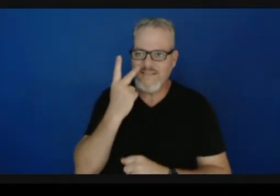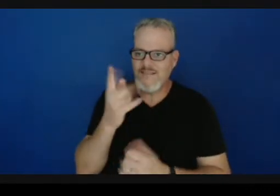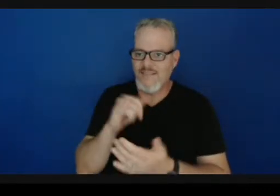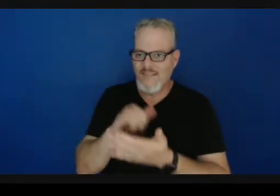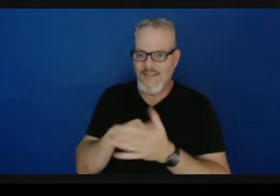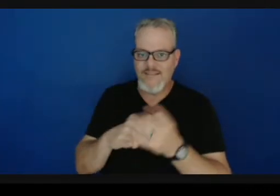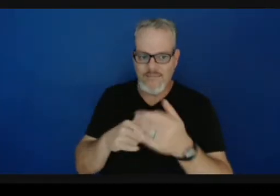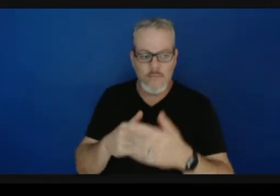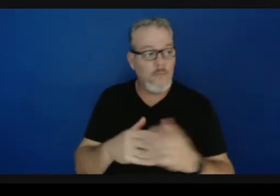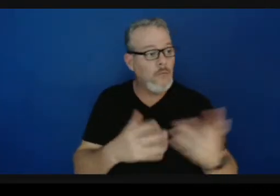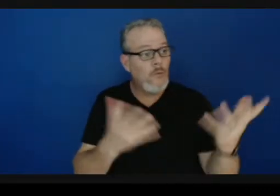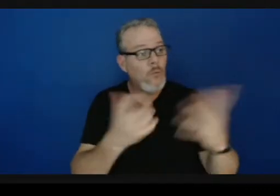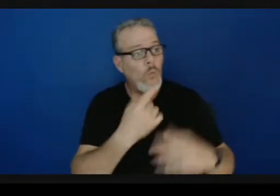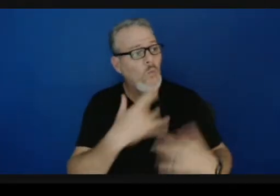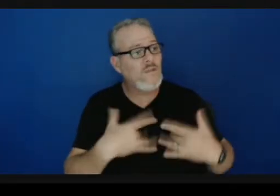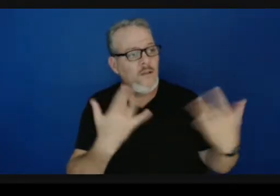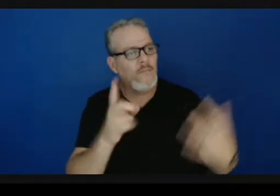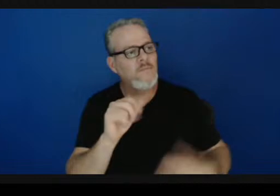yeah, Dan, what do you got to say?